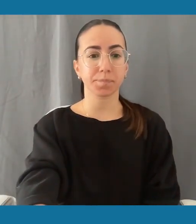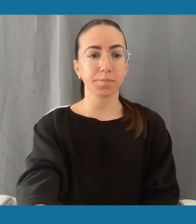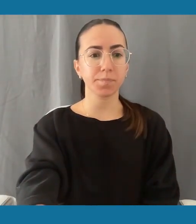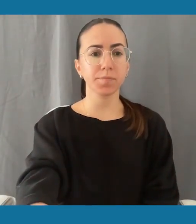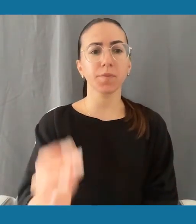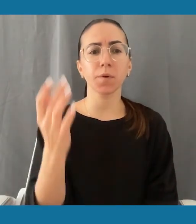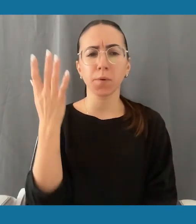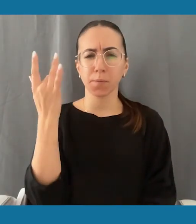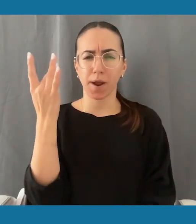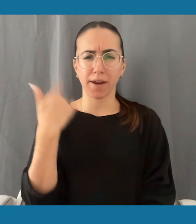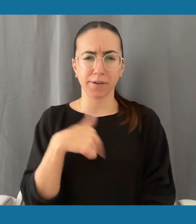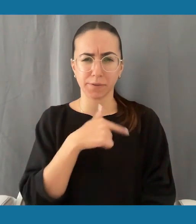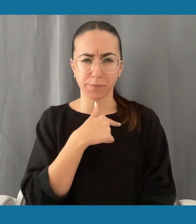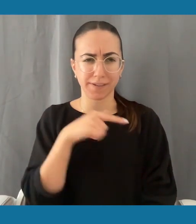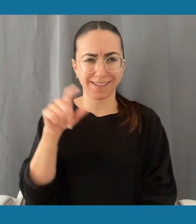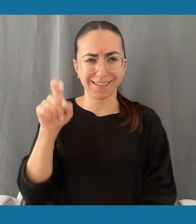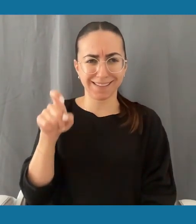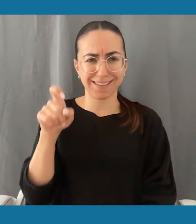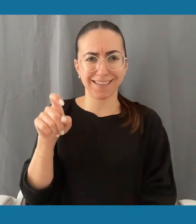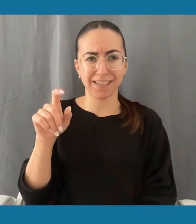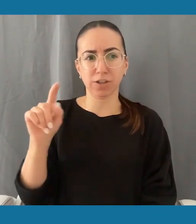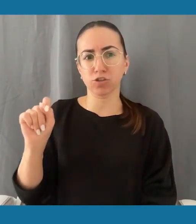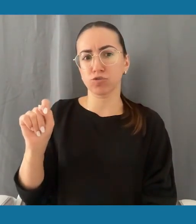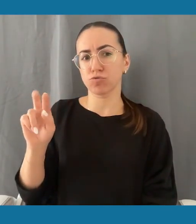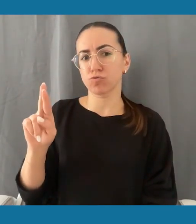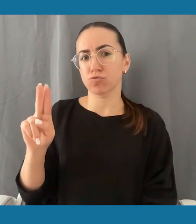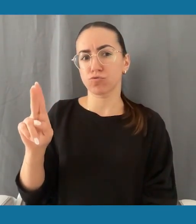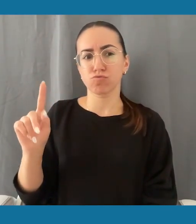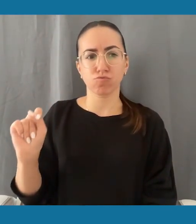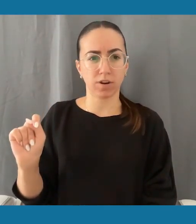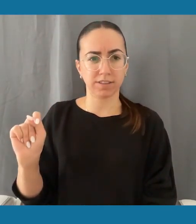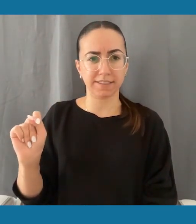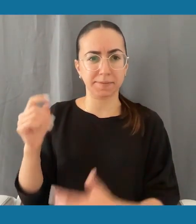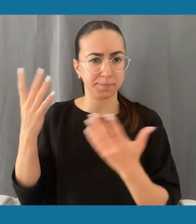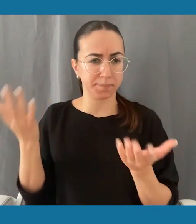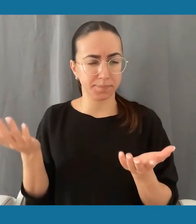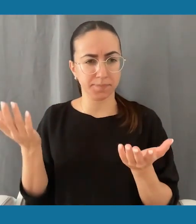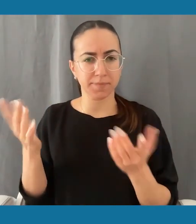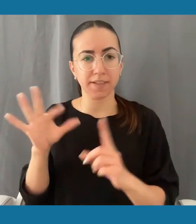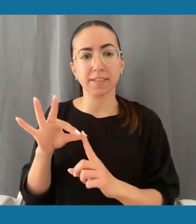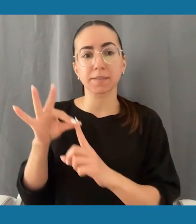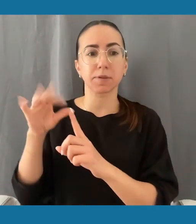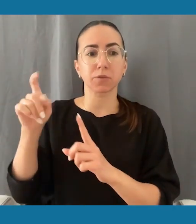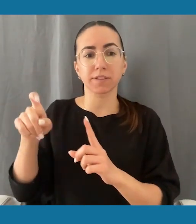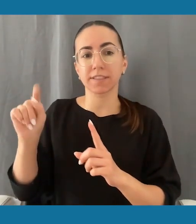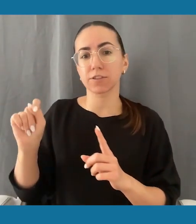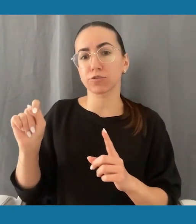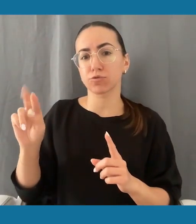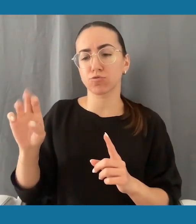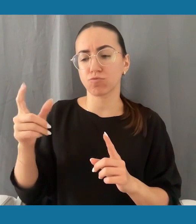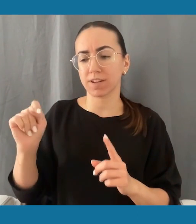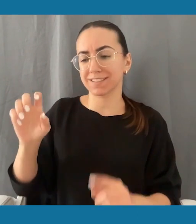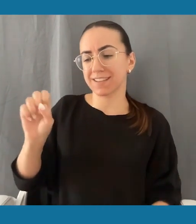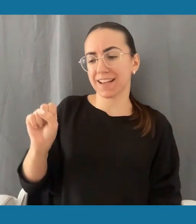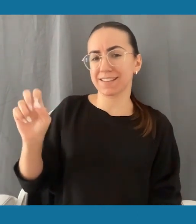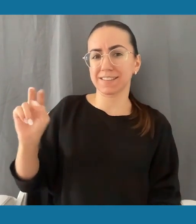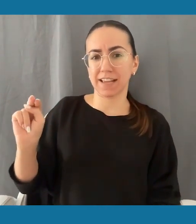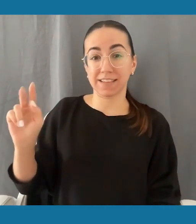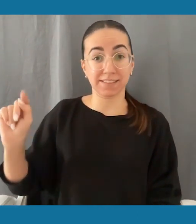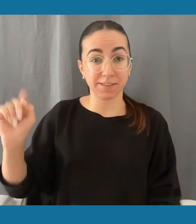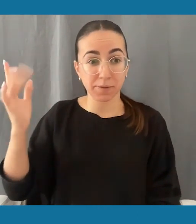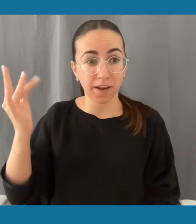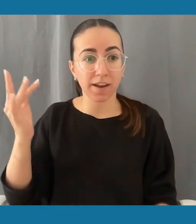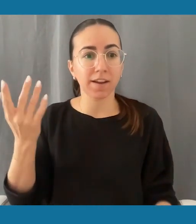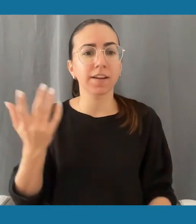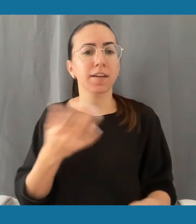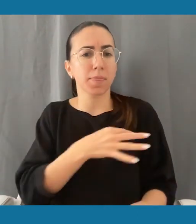need special needs trusts? Well, the reason why we need special needs trusts is because the benefits that a person gets